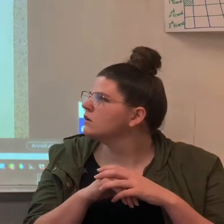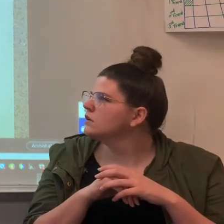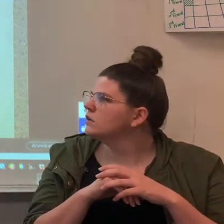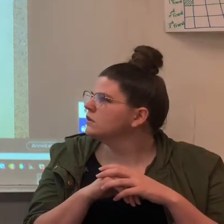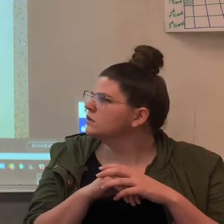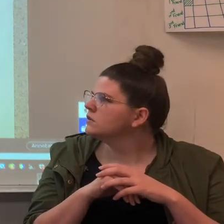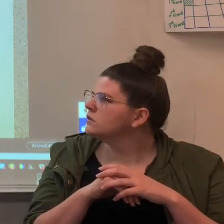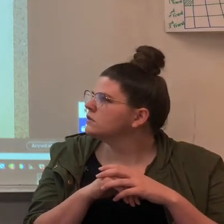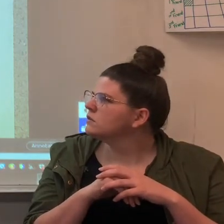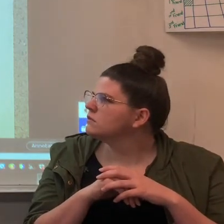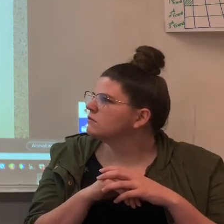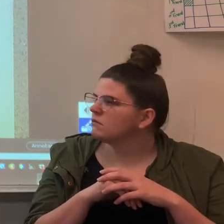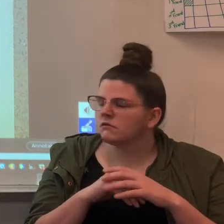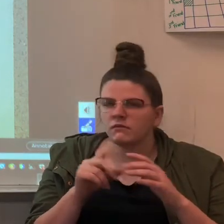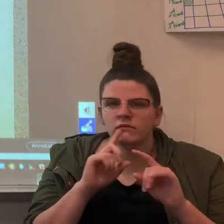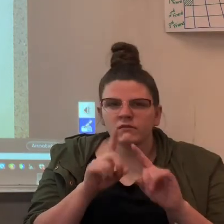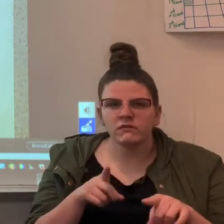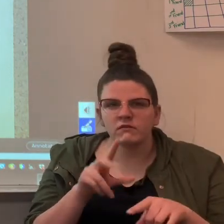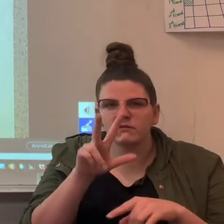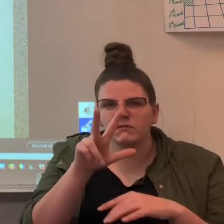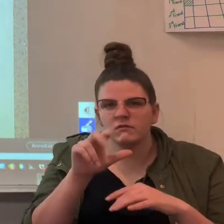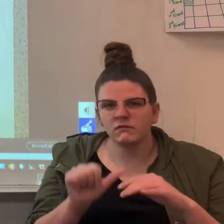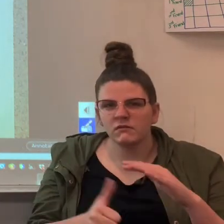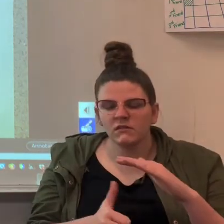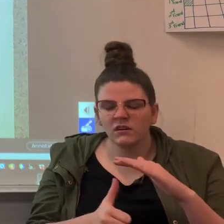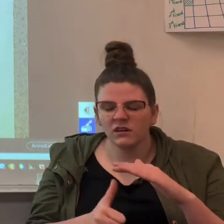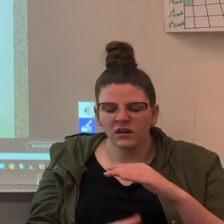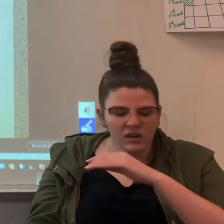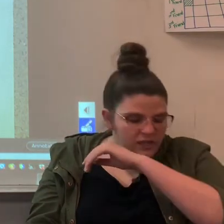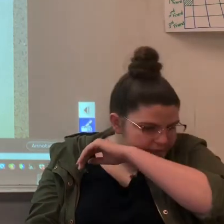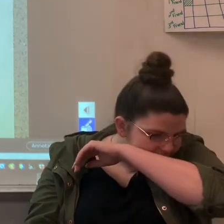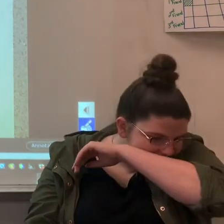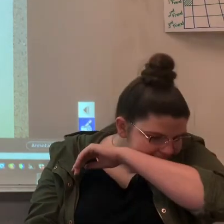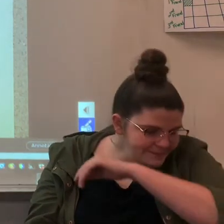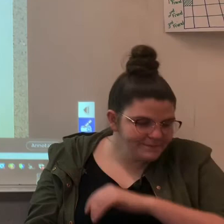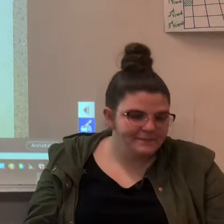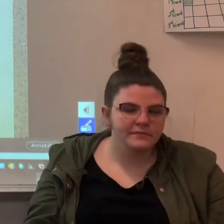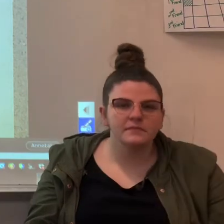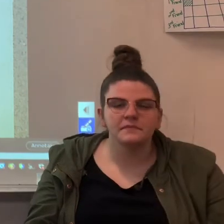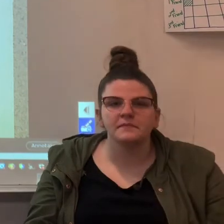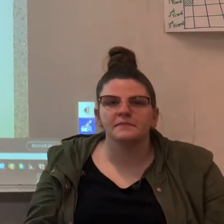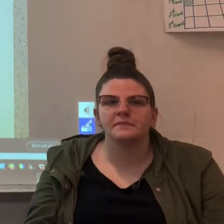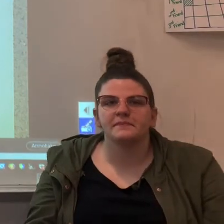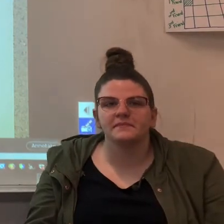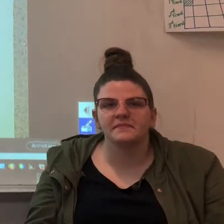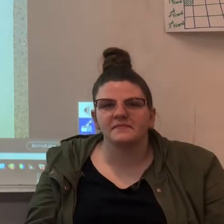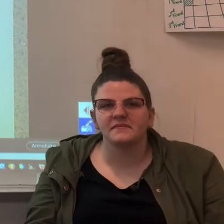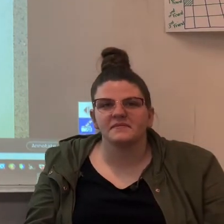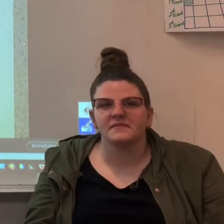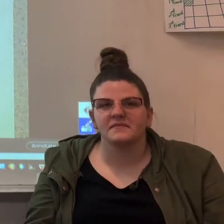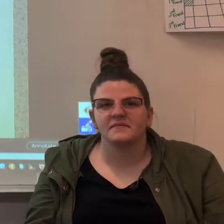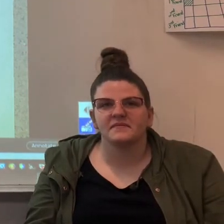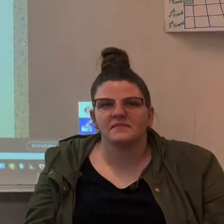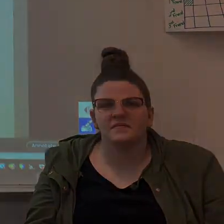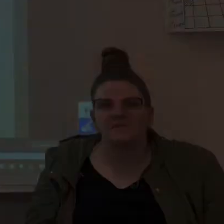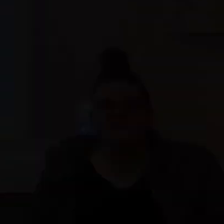3/10. So each serving would be 3/10 of a pie. Dope-tastic.